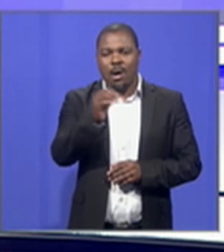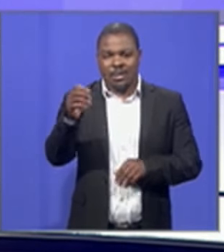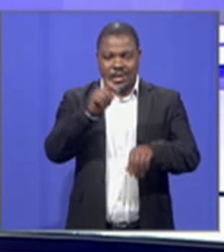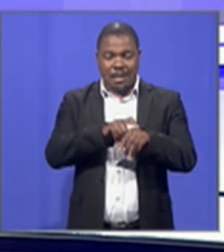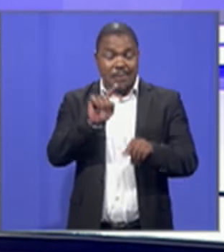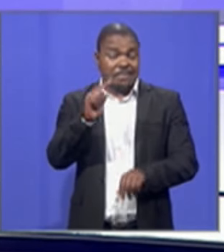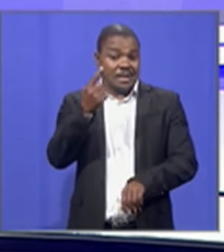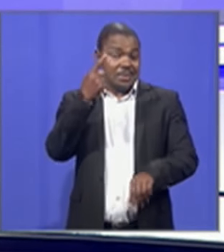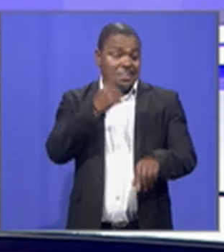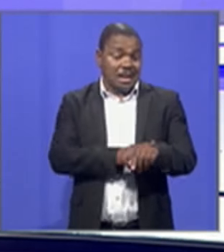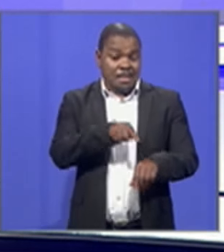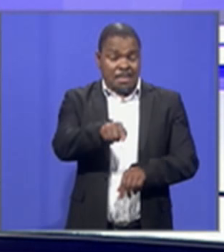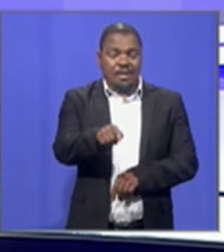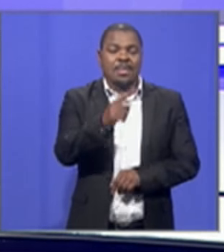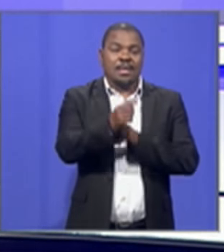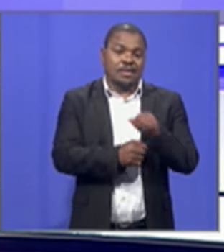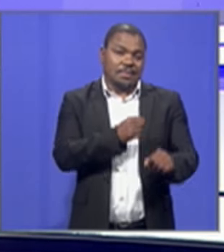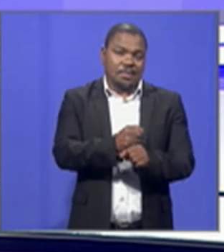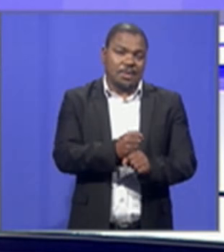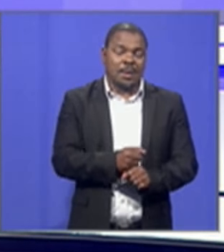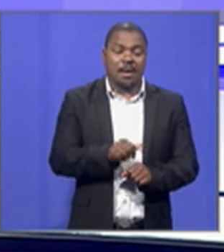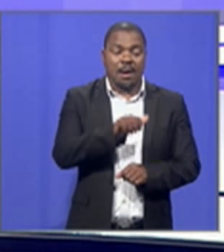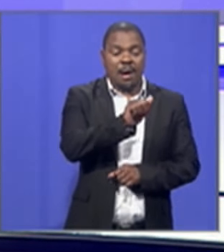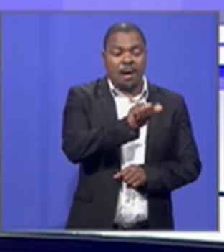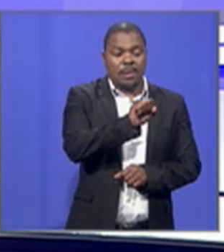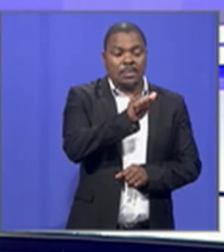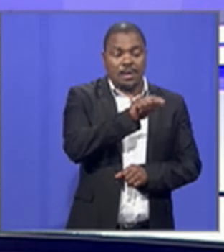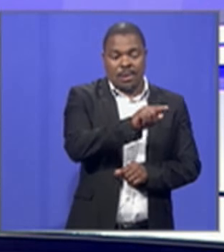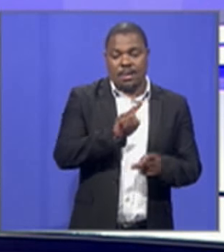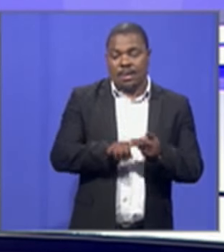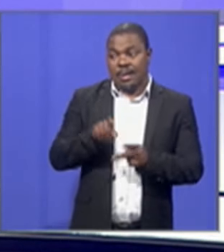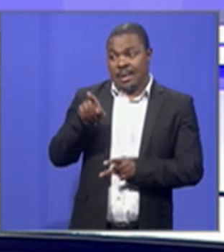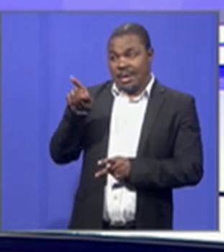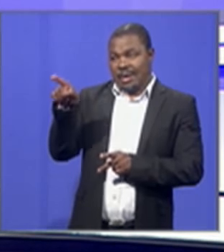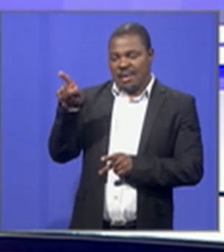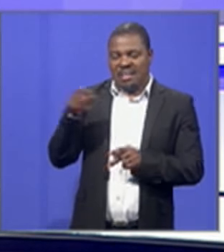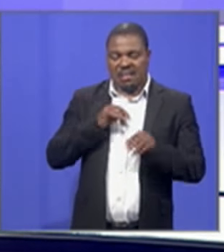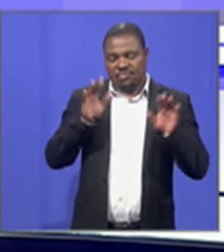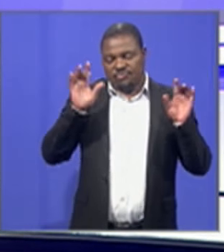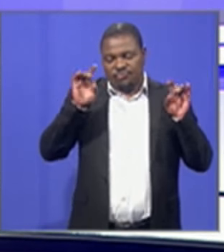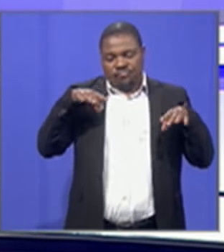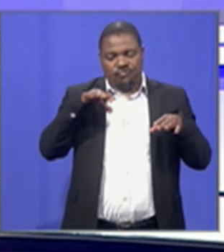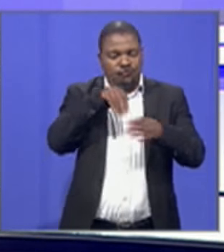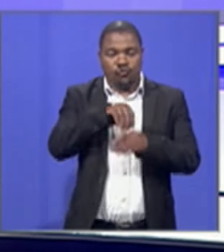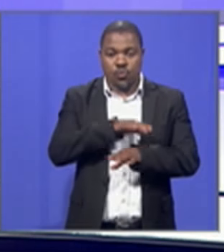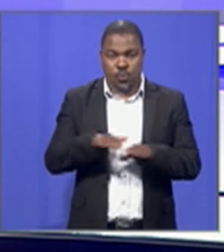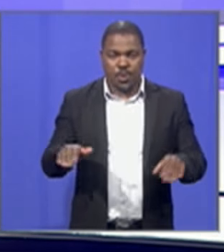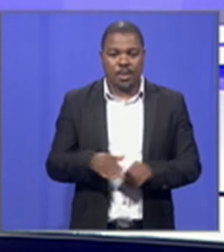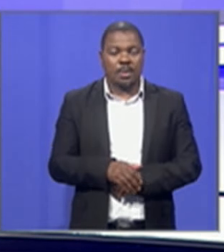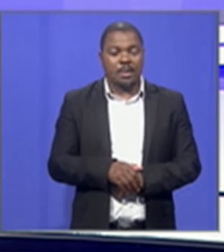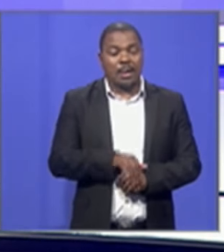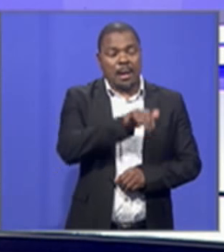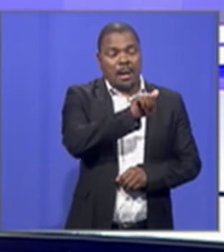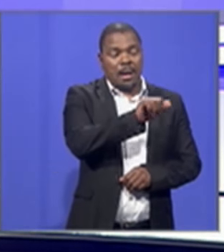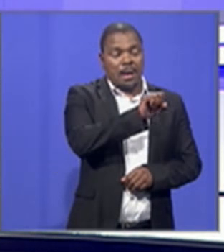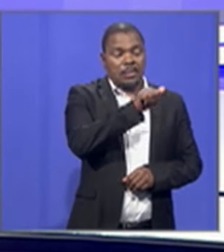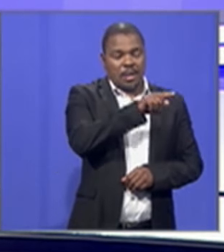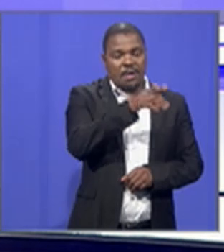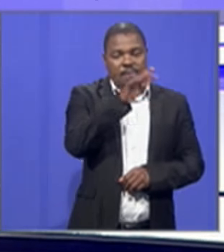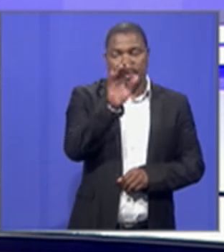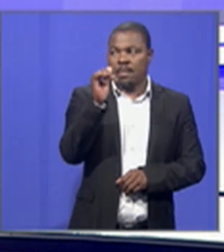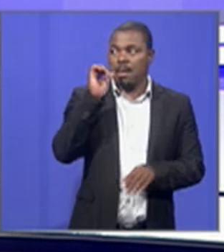bona ngwageng o tlago le ge Athletics South Africa le KwaZulu-Natal Athletics di ikamologantšhitše le moletlo wo. Athletics South Africa e ntšhitše